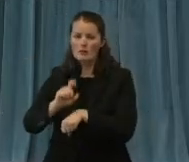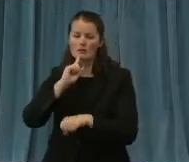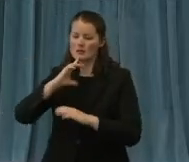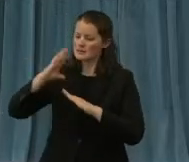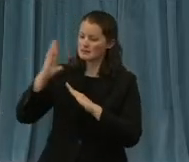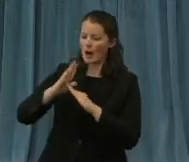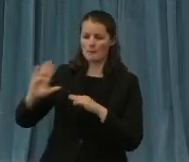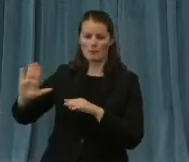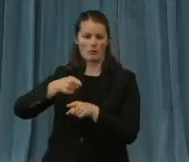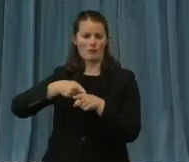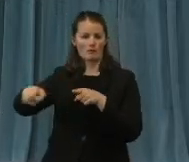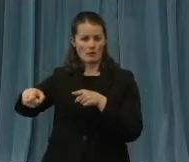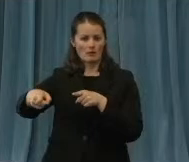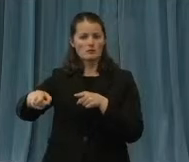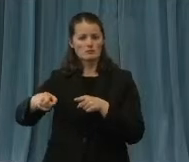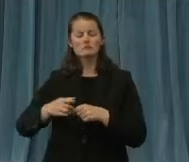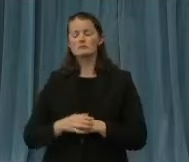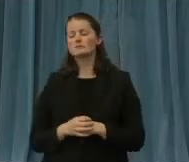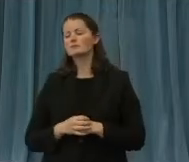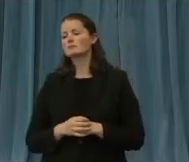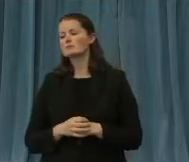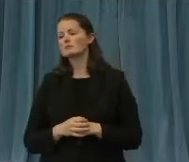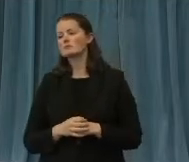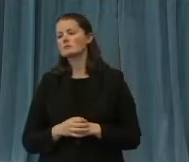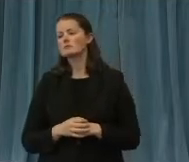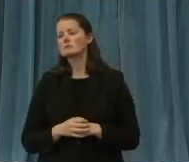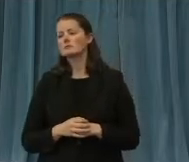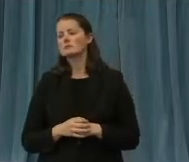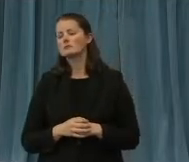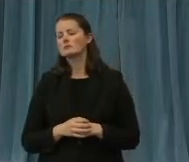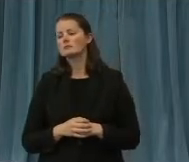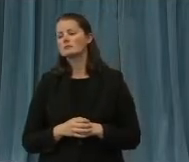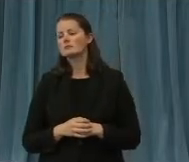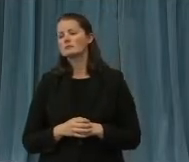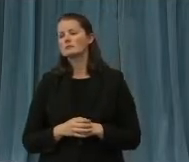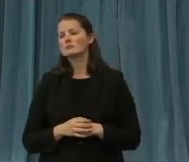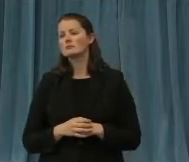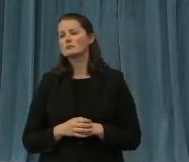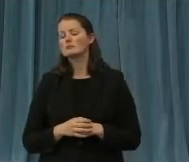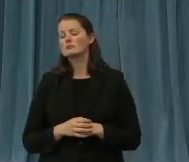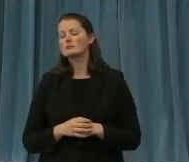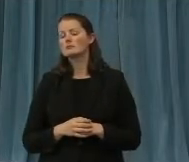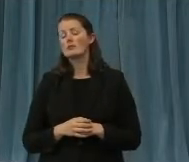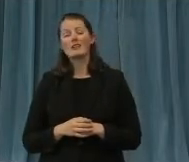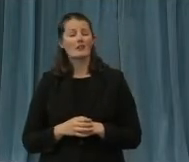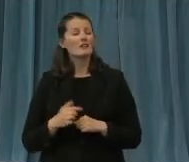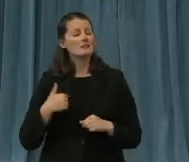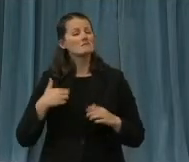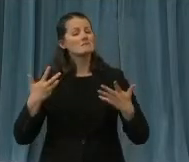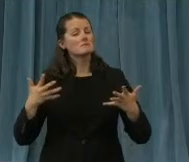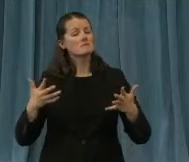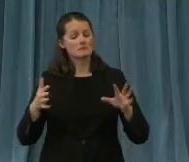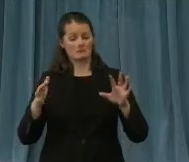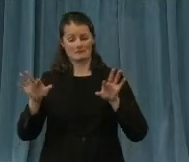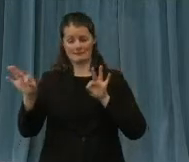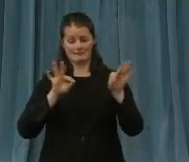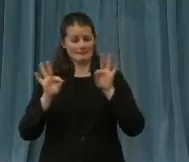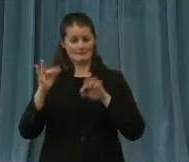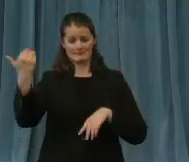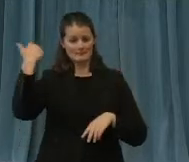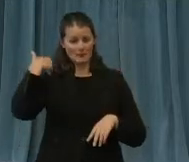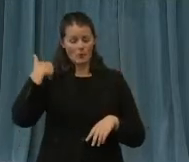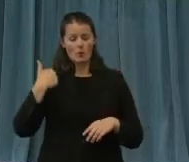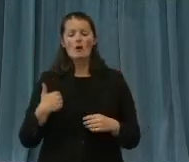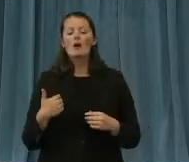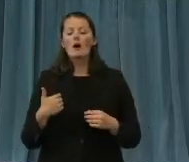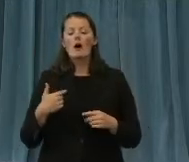And as I have said, I'm relying on our medical experts, on our scientific experts, on our